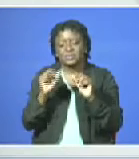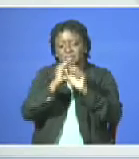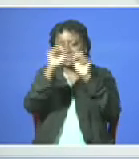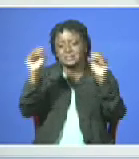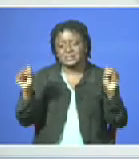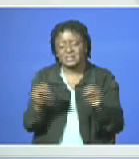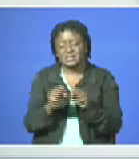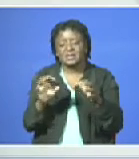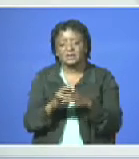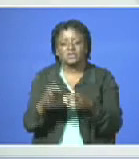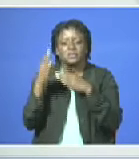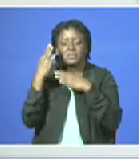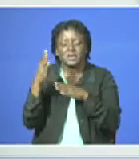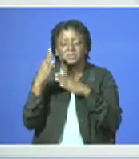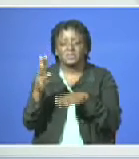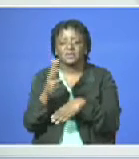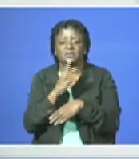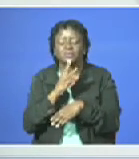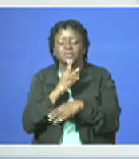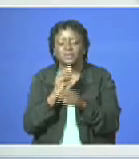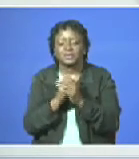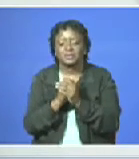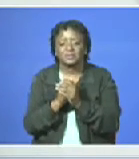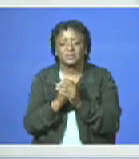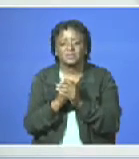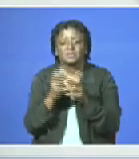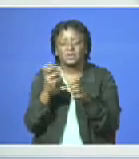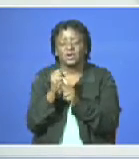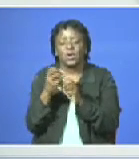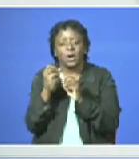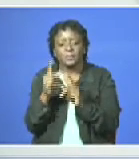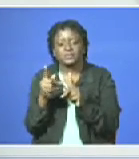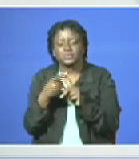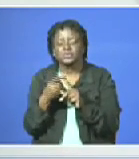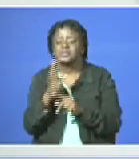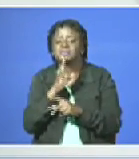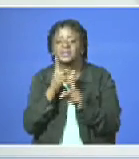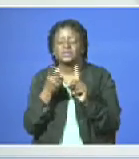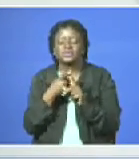waters. Patrons got the opportunity to speak with Rowell, as well as win a vacation to the Bahamas.